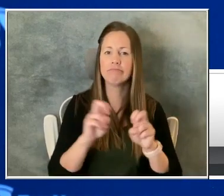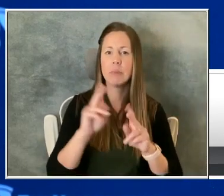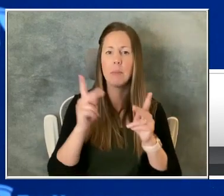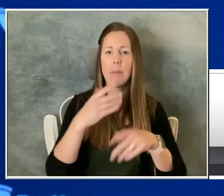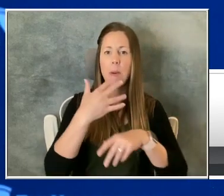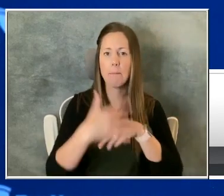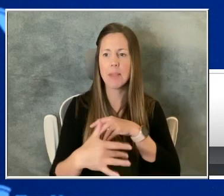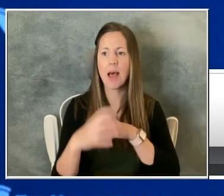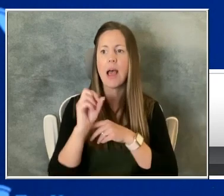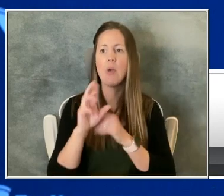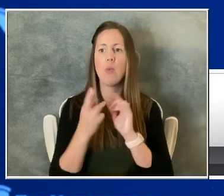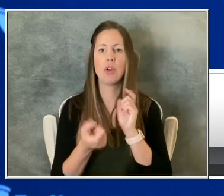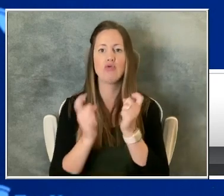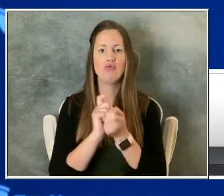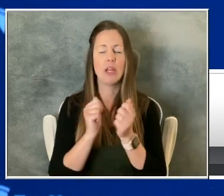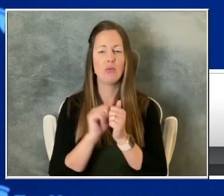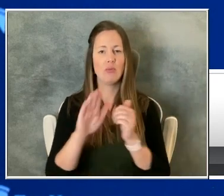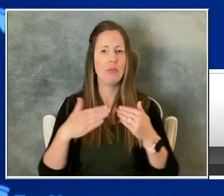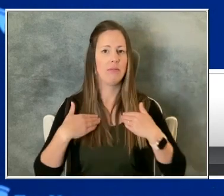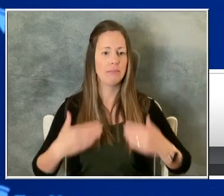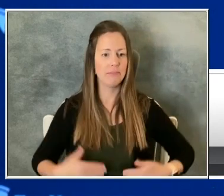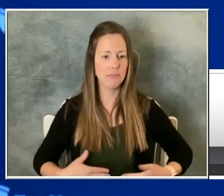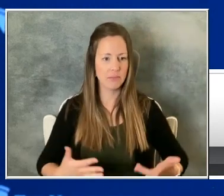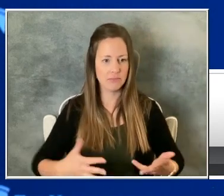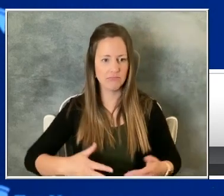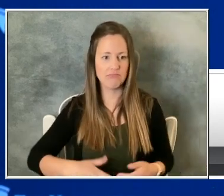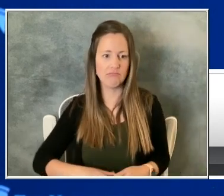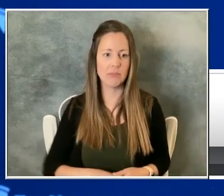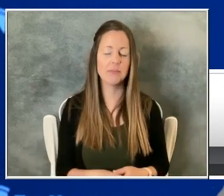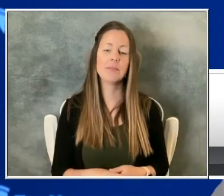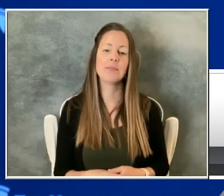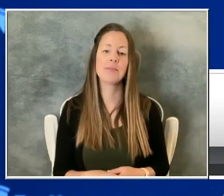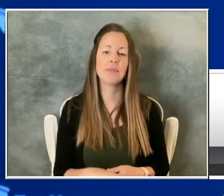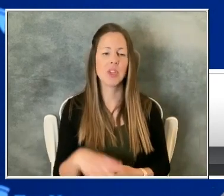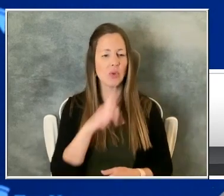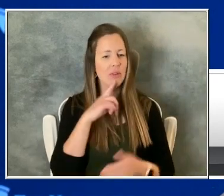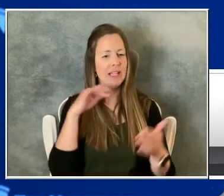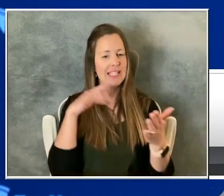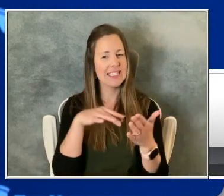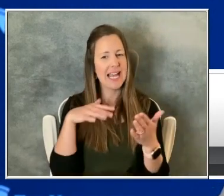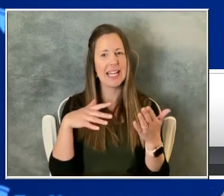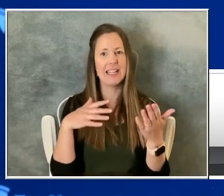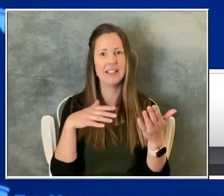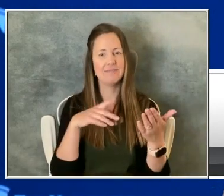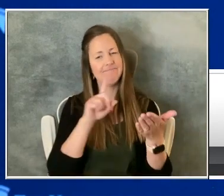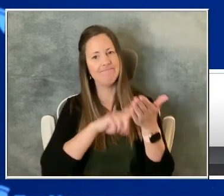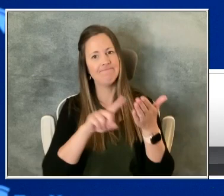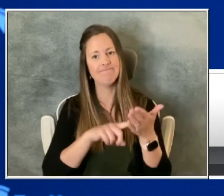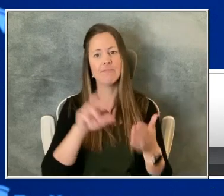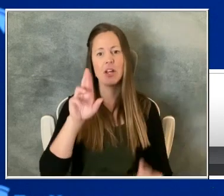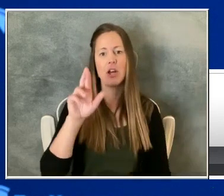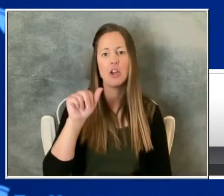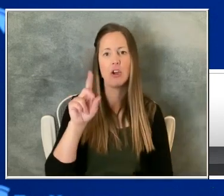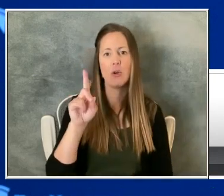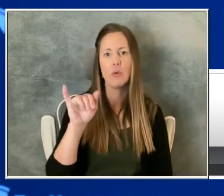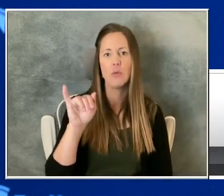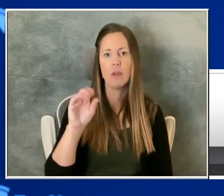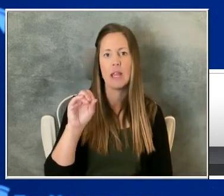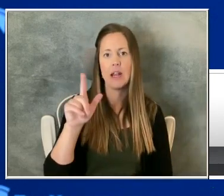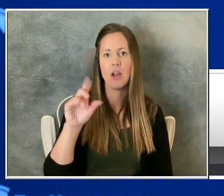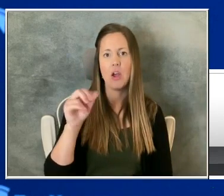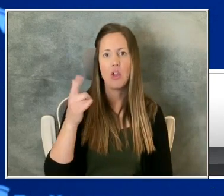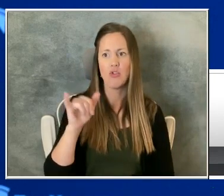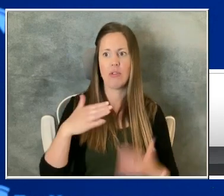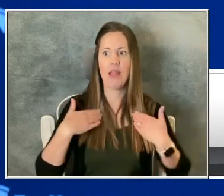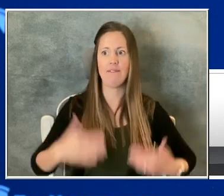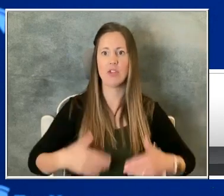in their body one way, and the other study is looking at really radiology and physical changes in people's body.